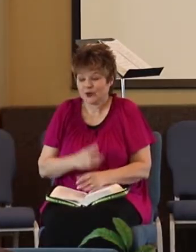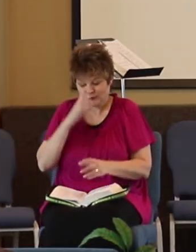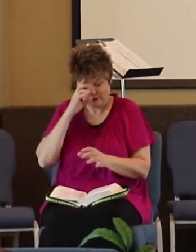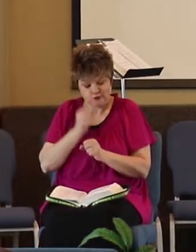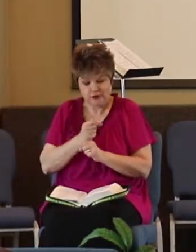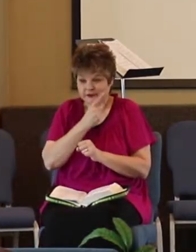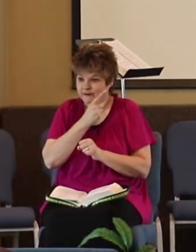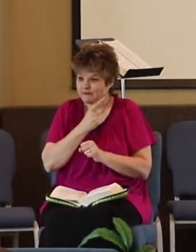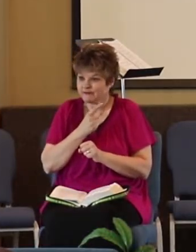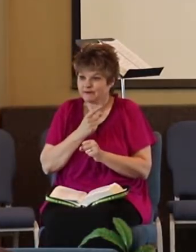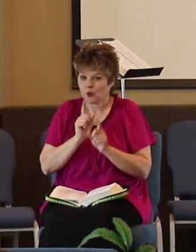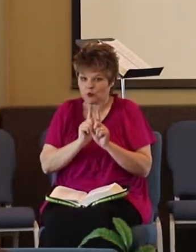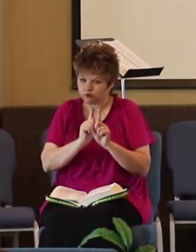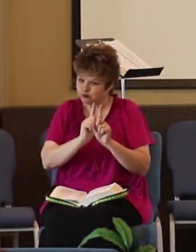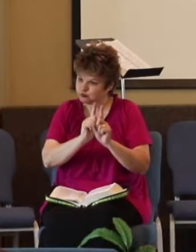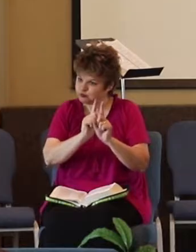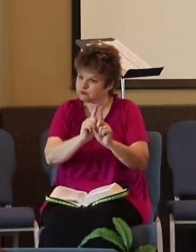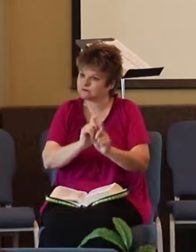Trust me. Walk with me.